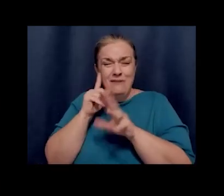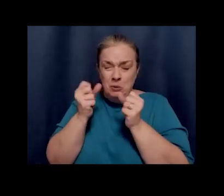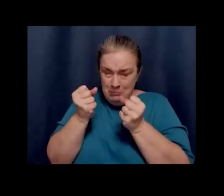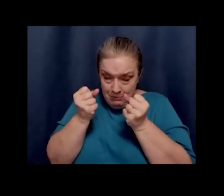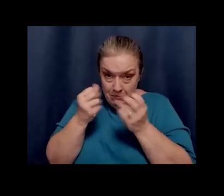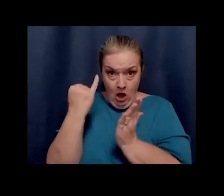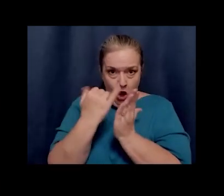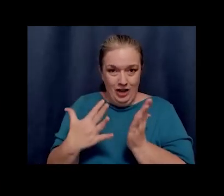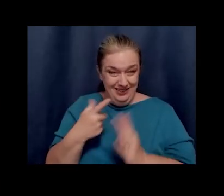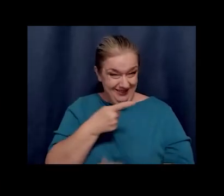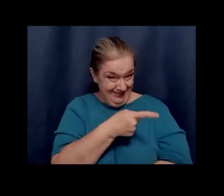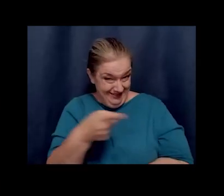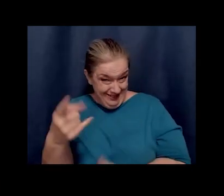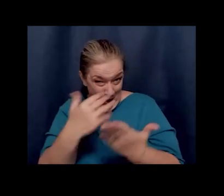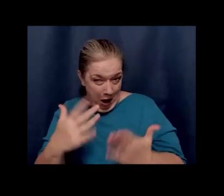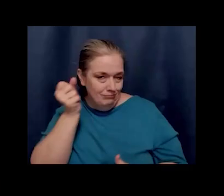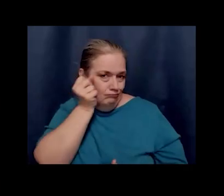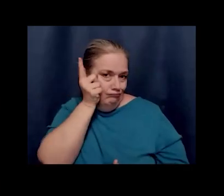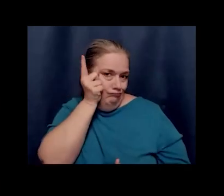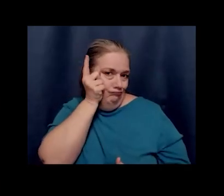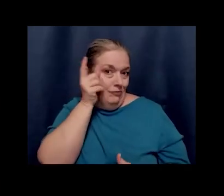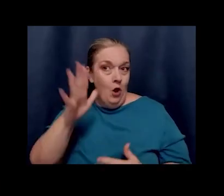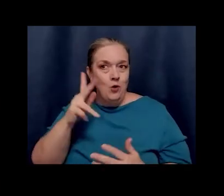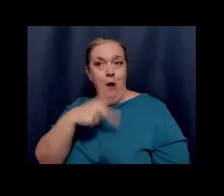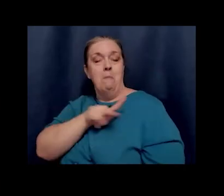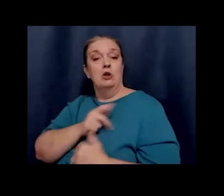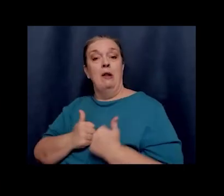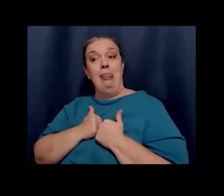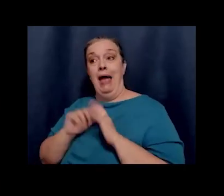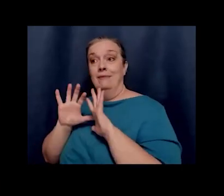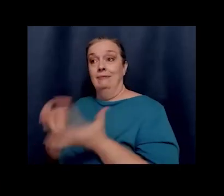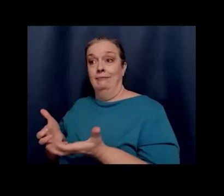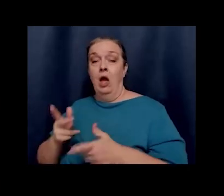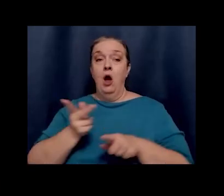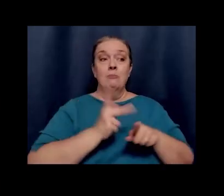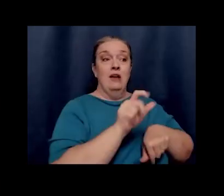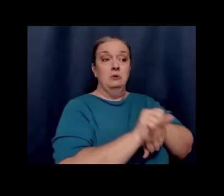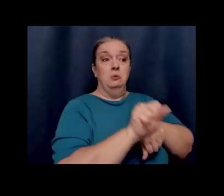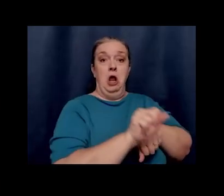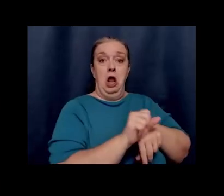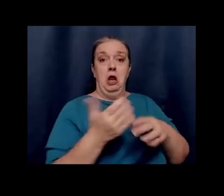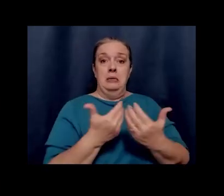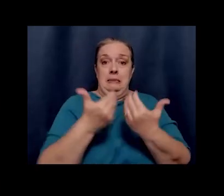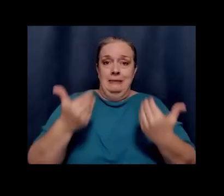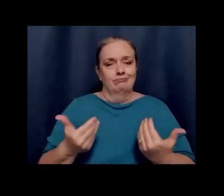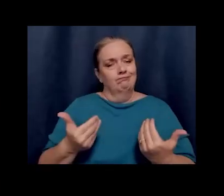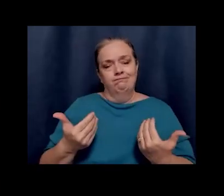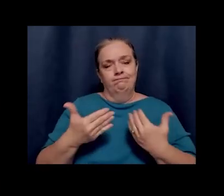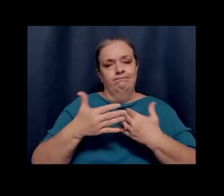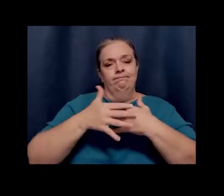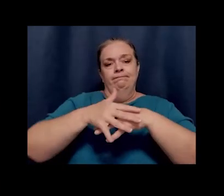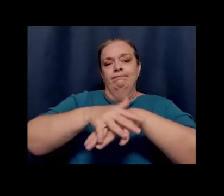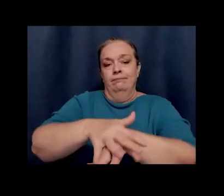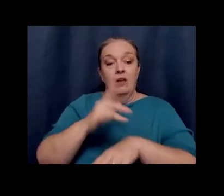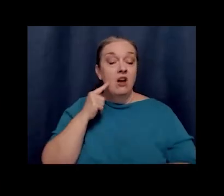in this room, they know what I mean by that. The objects an artist collected, what works might inspire them, as African masks did